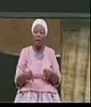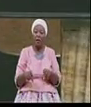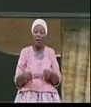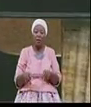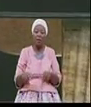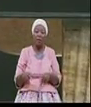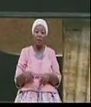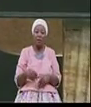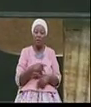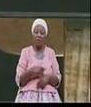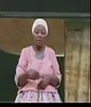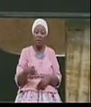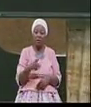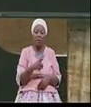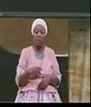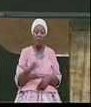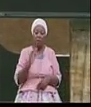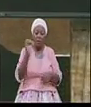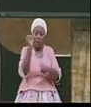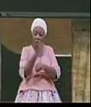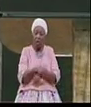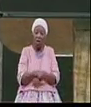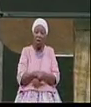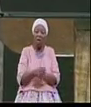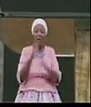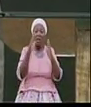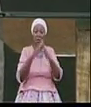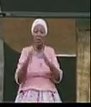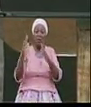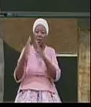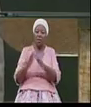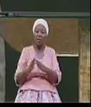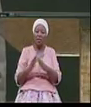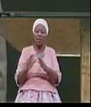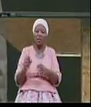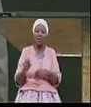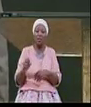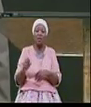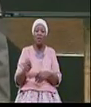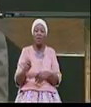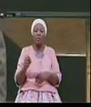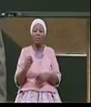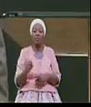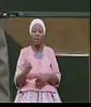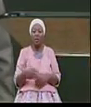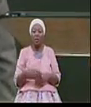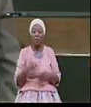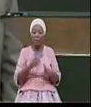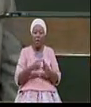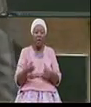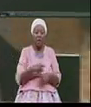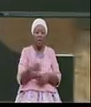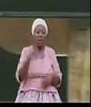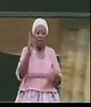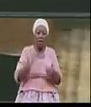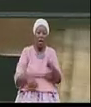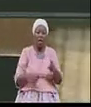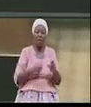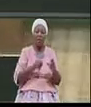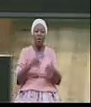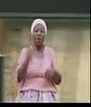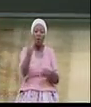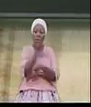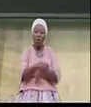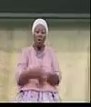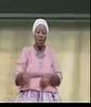conquer cities, Og, Bishan, but they couldn't conquer, they are